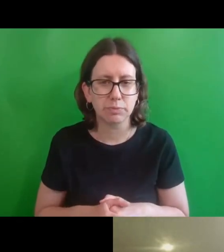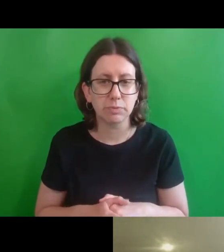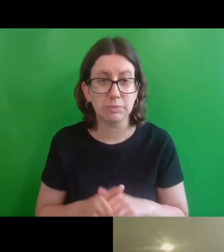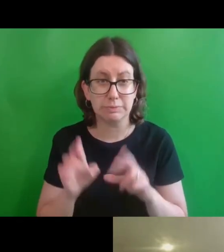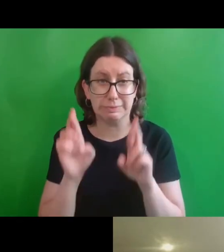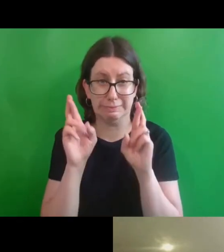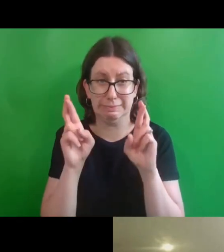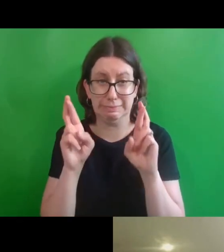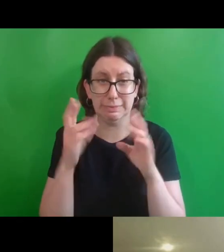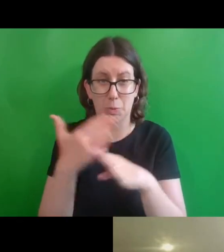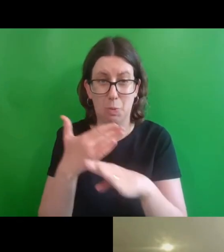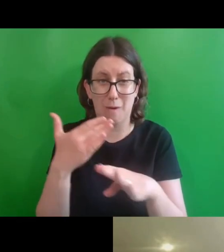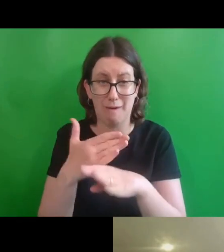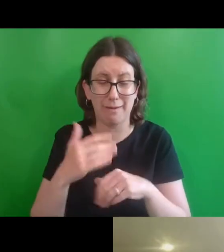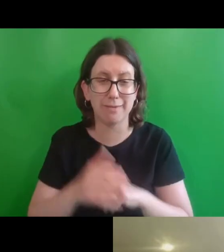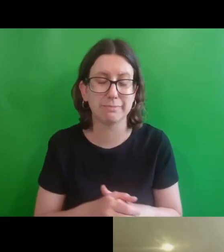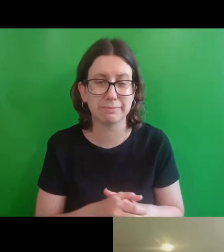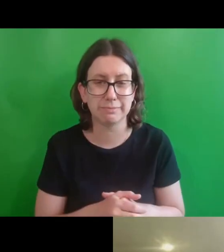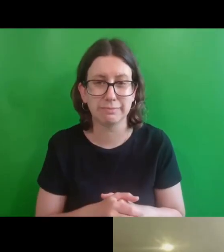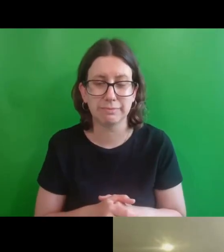all work.